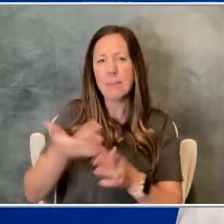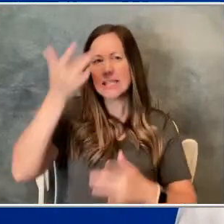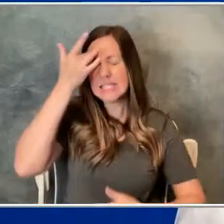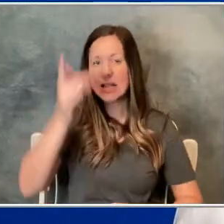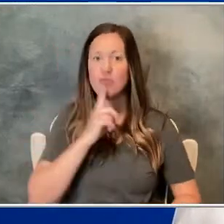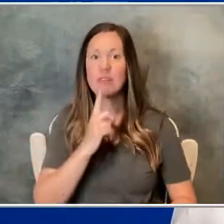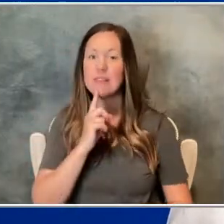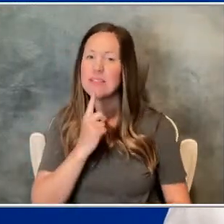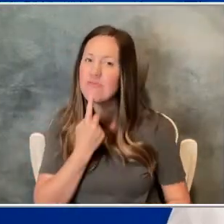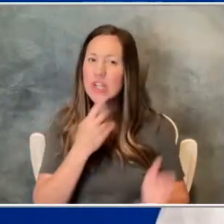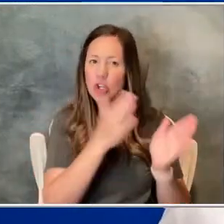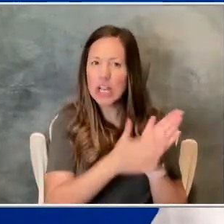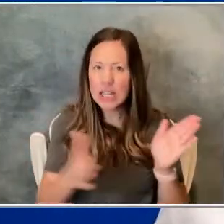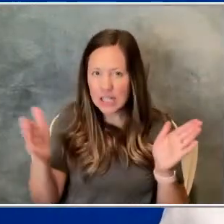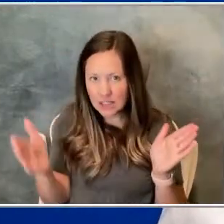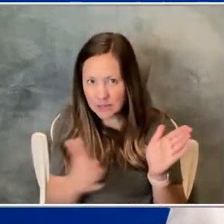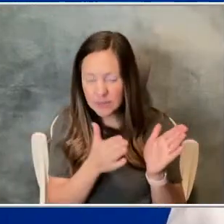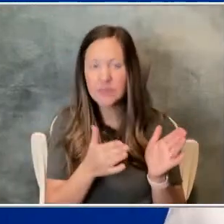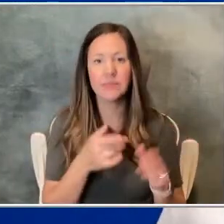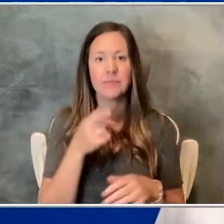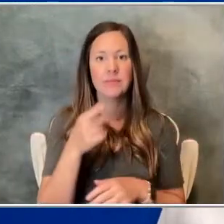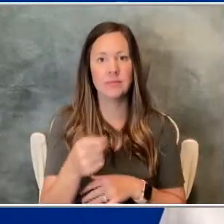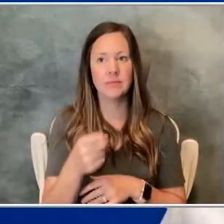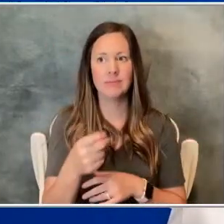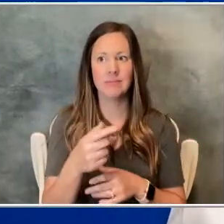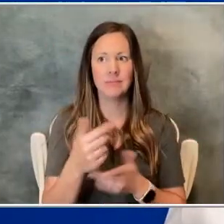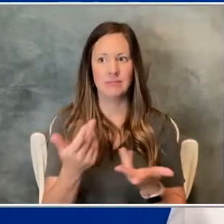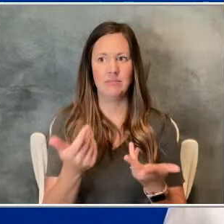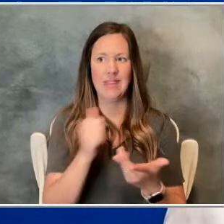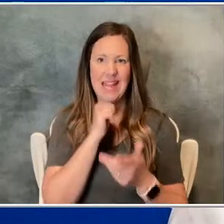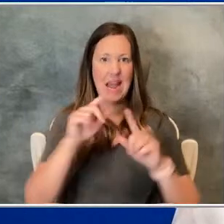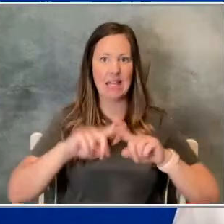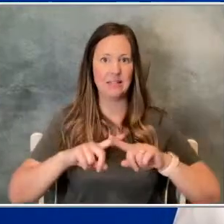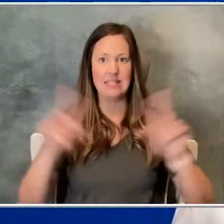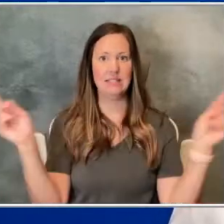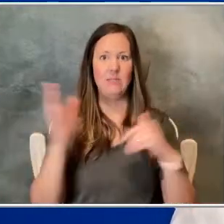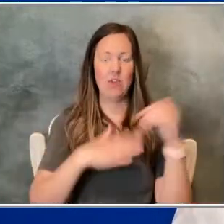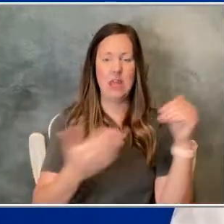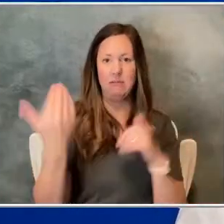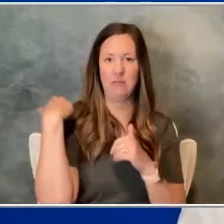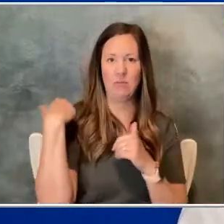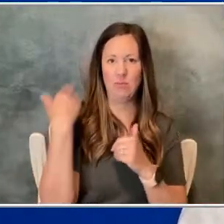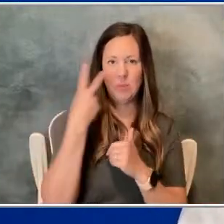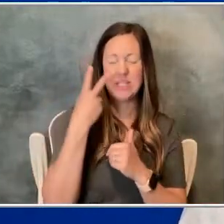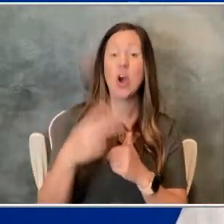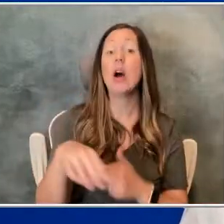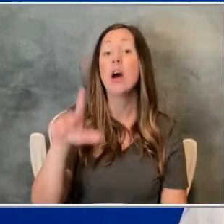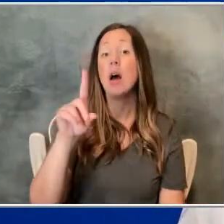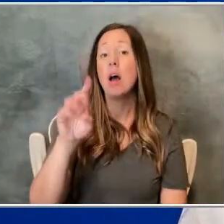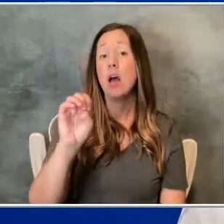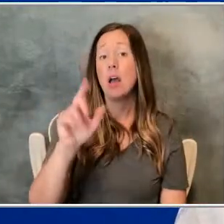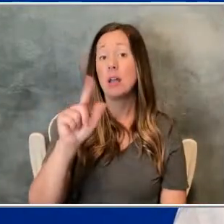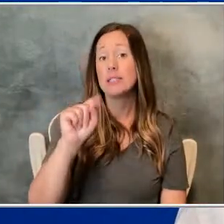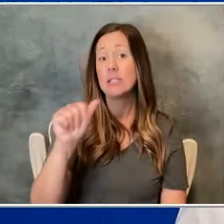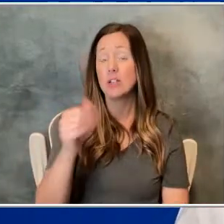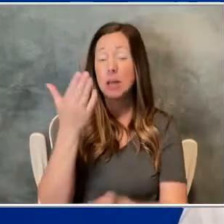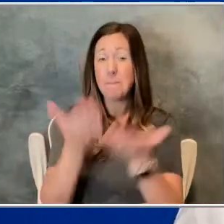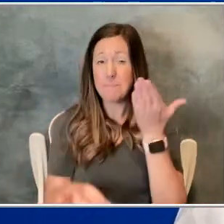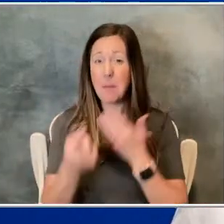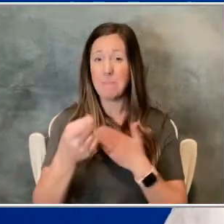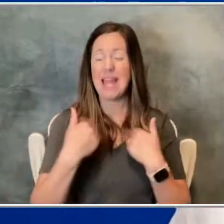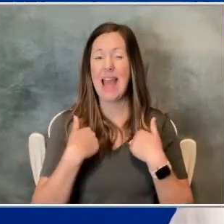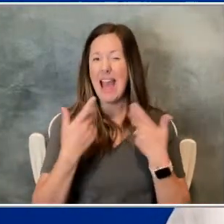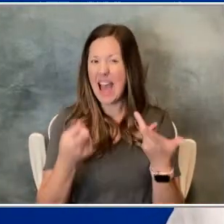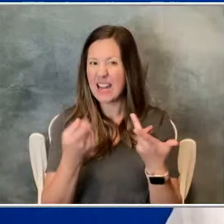disease of these variants is not going to differ anything than we saw. Now, obviously, we know that Delta maybe had a preponderance or a propensity to